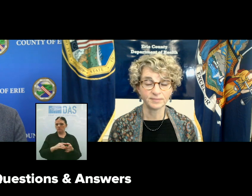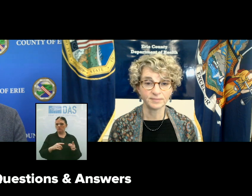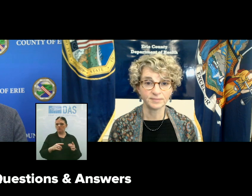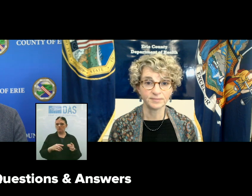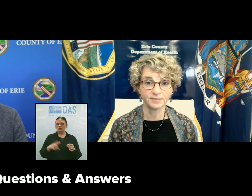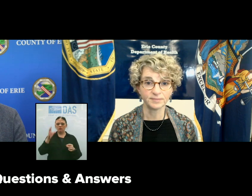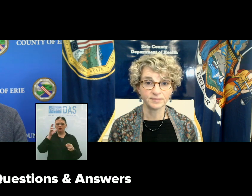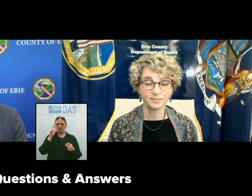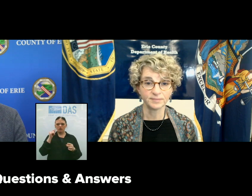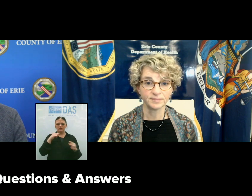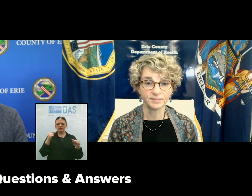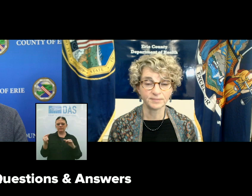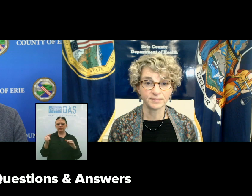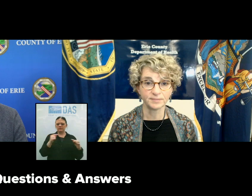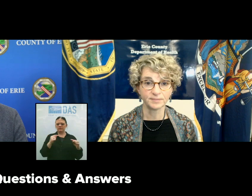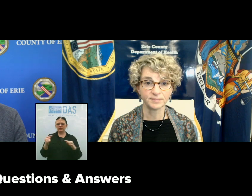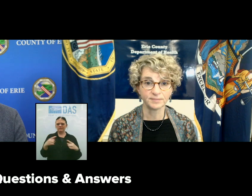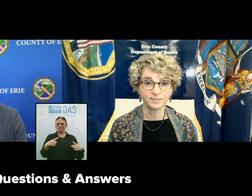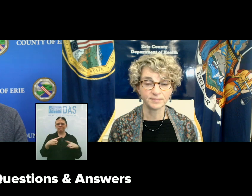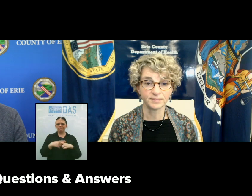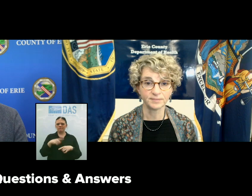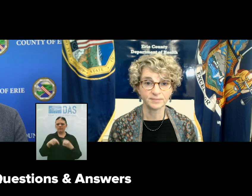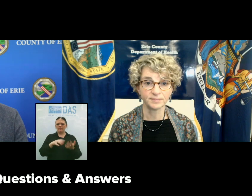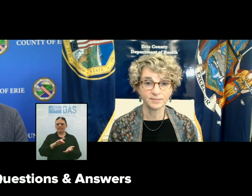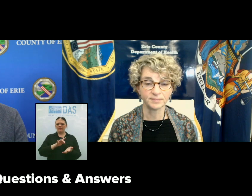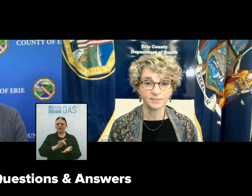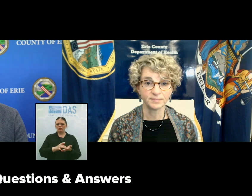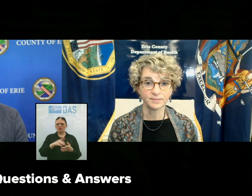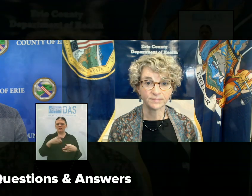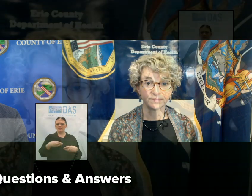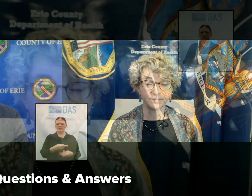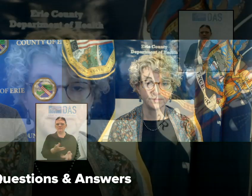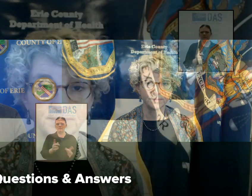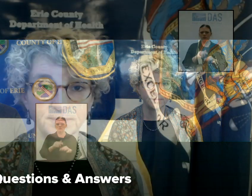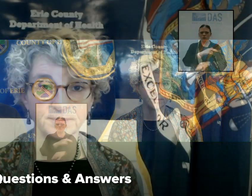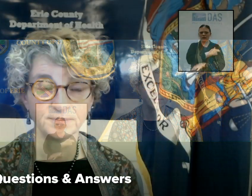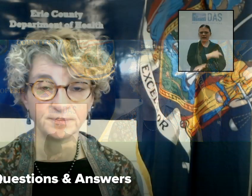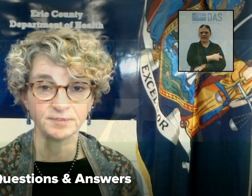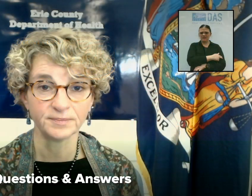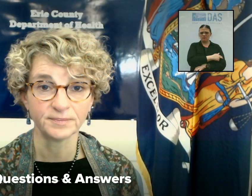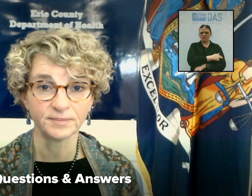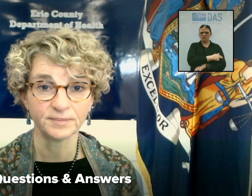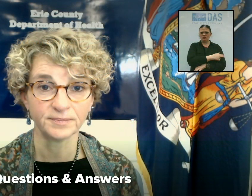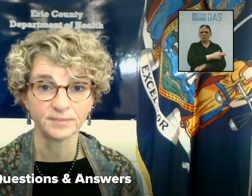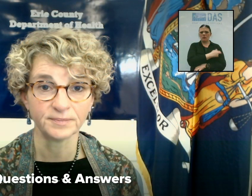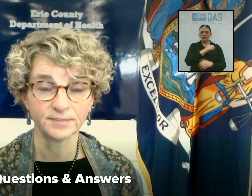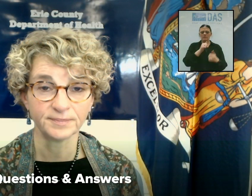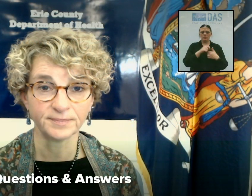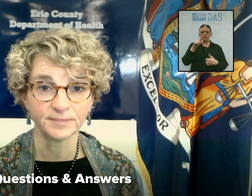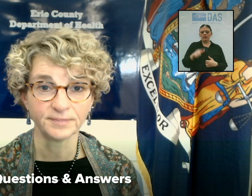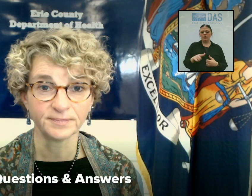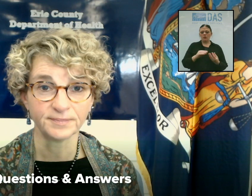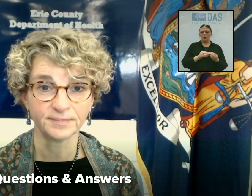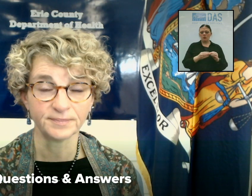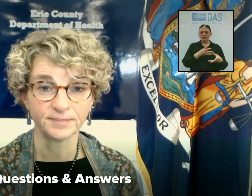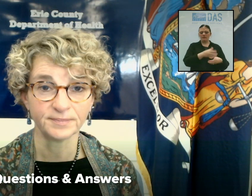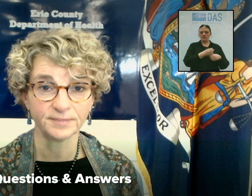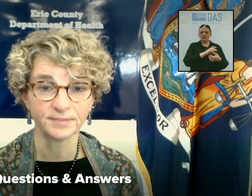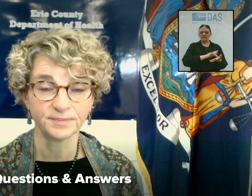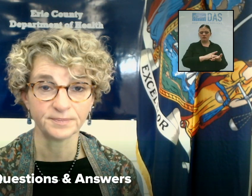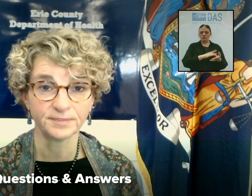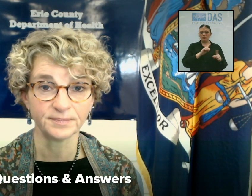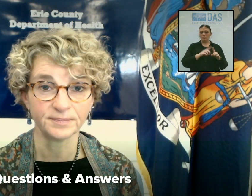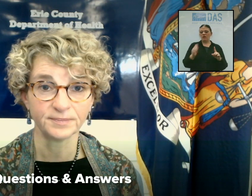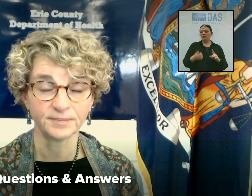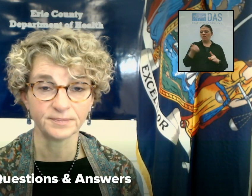little bit of controversy over how the drug has been allocated to hospitals. Seems some hospitals with lower case numbers have received the drug, while others